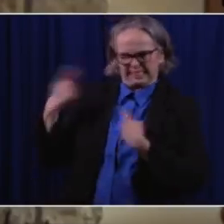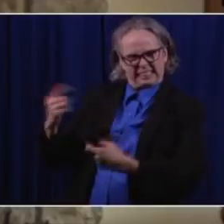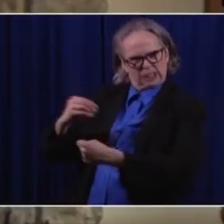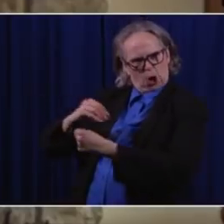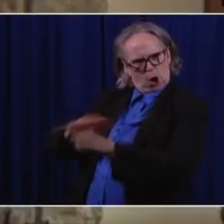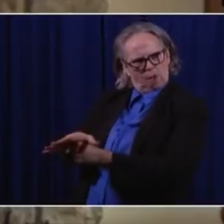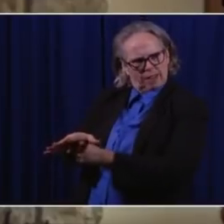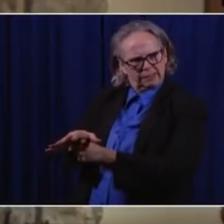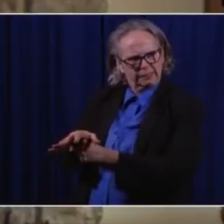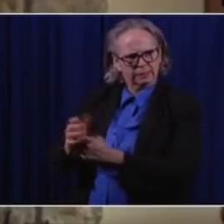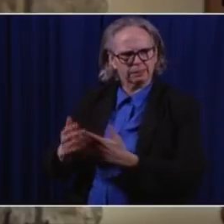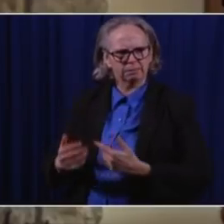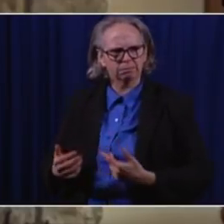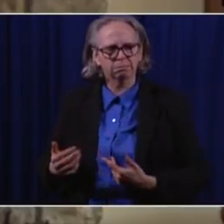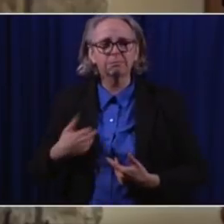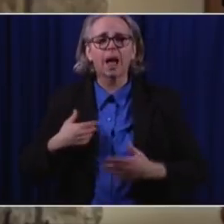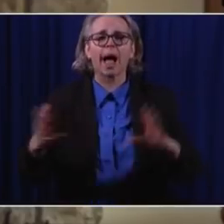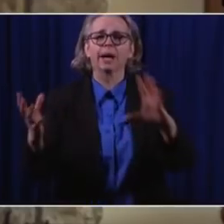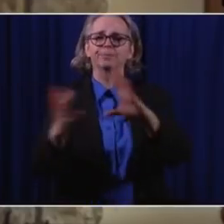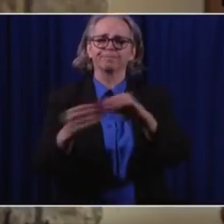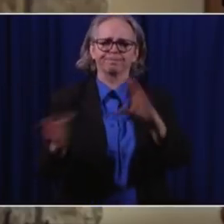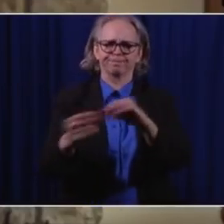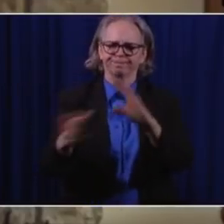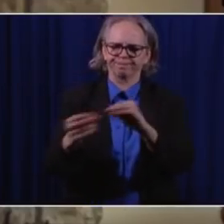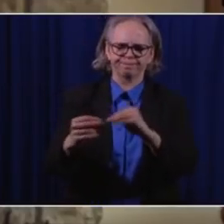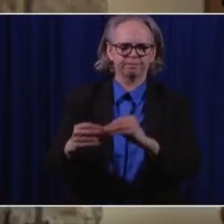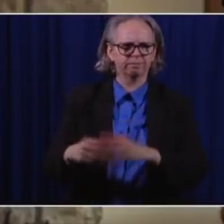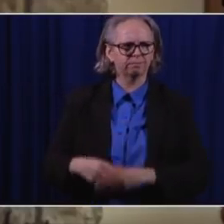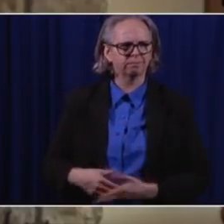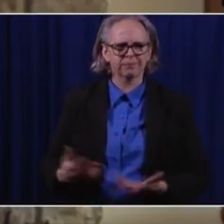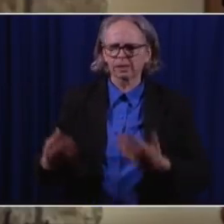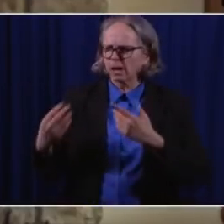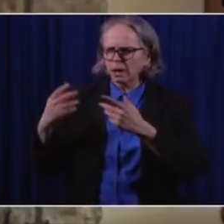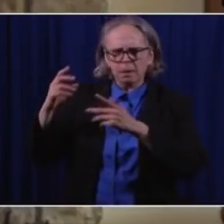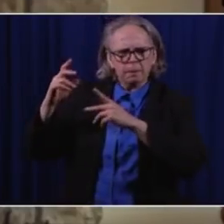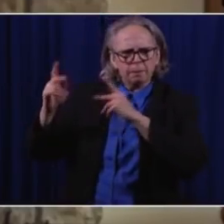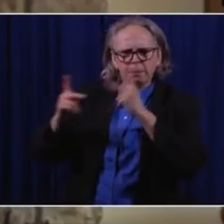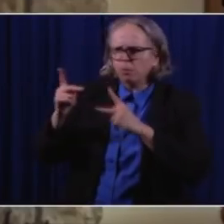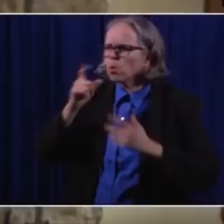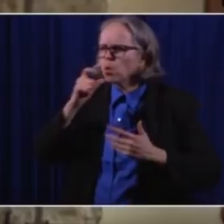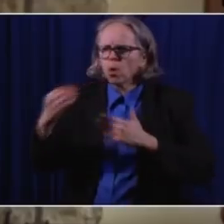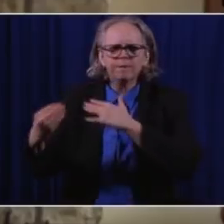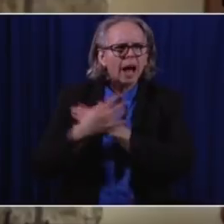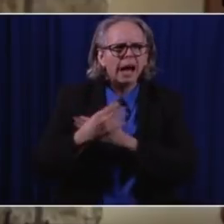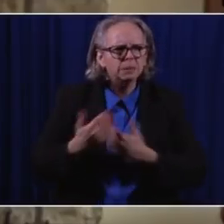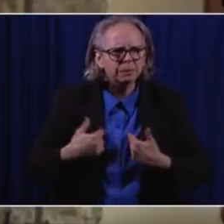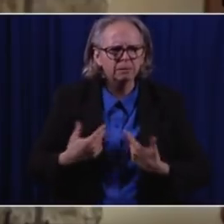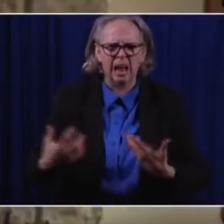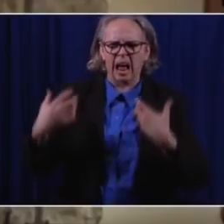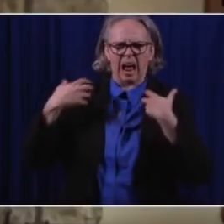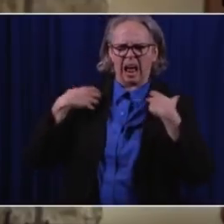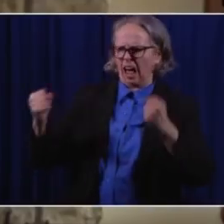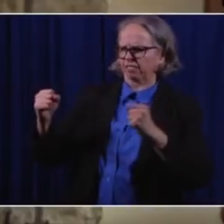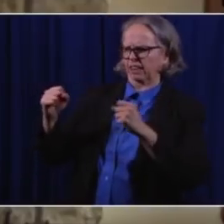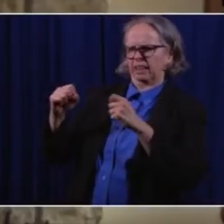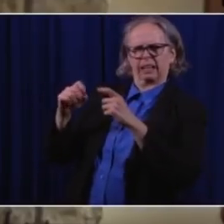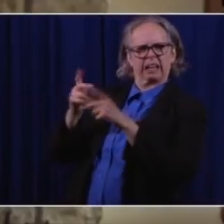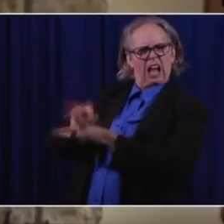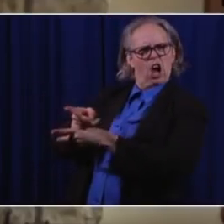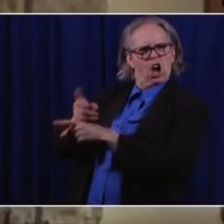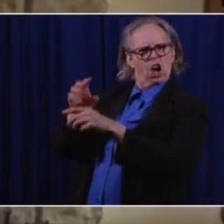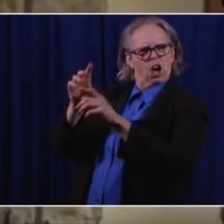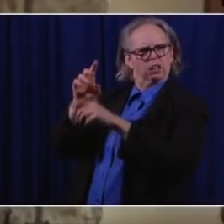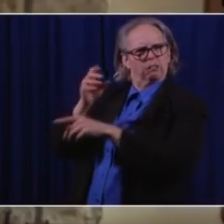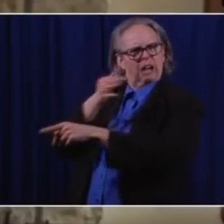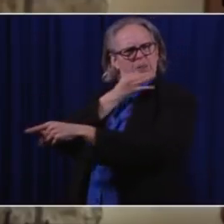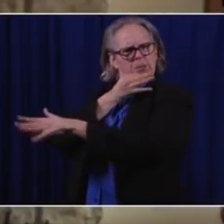taking advice from medical and health experts. Health experts have told me that this bill should not